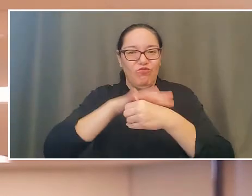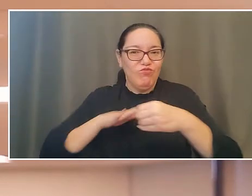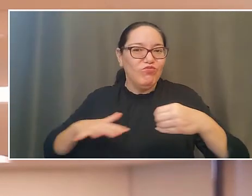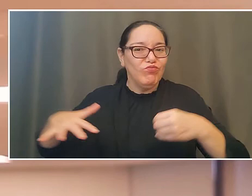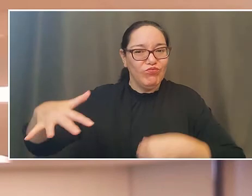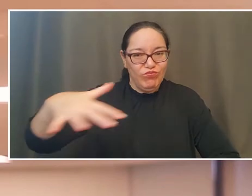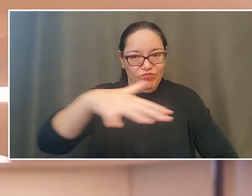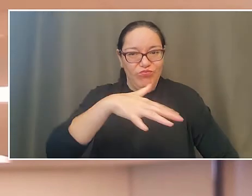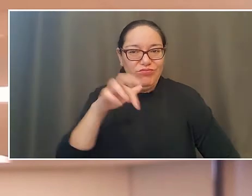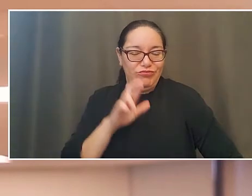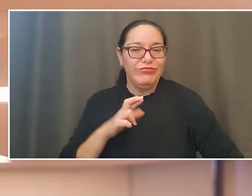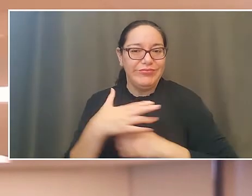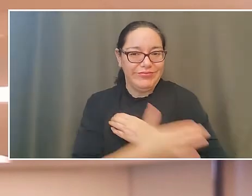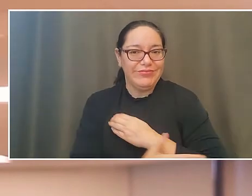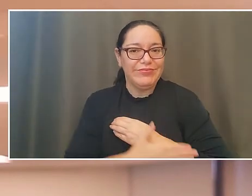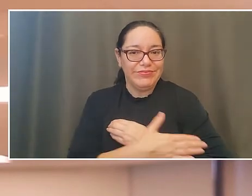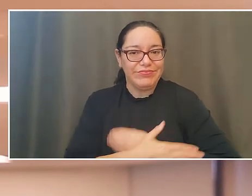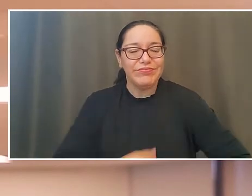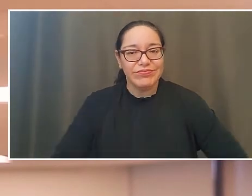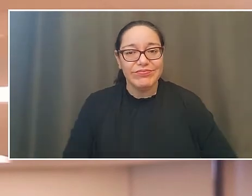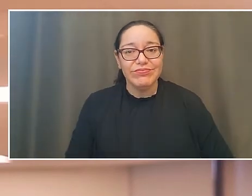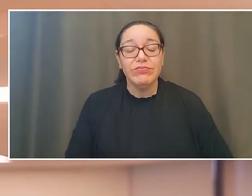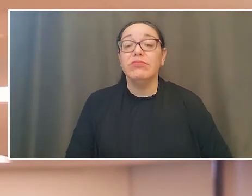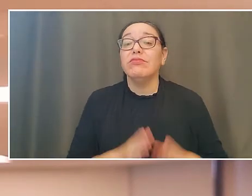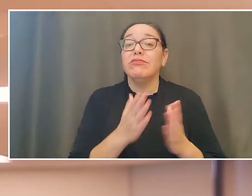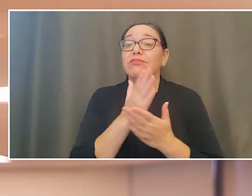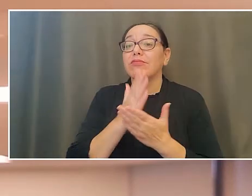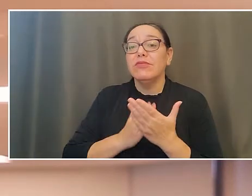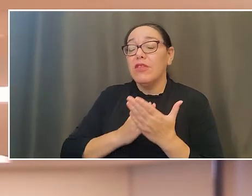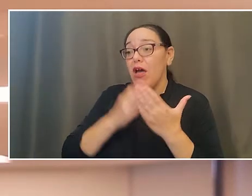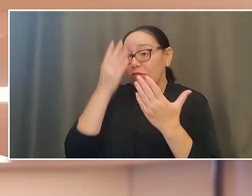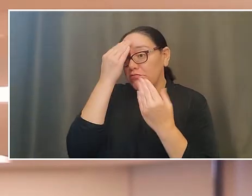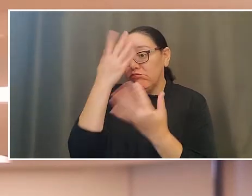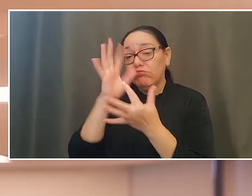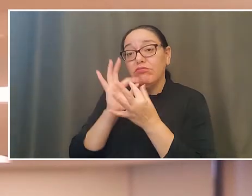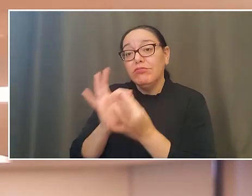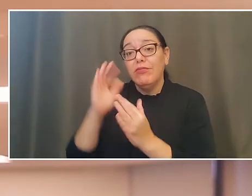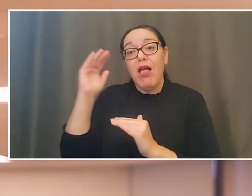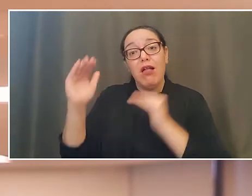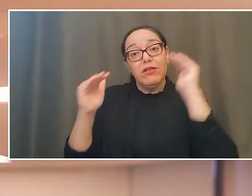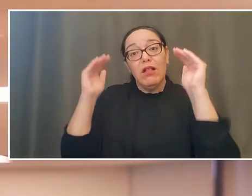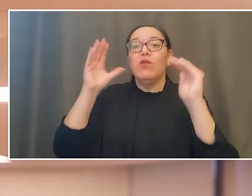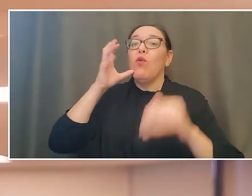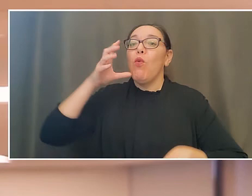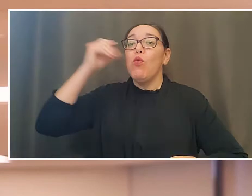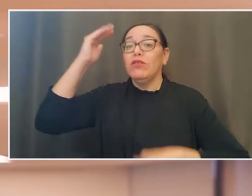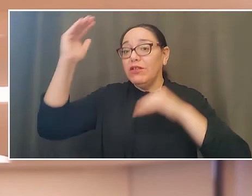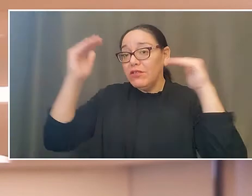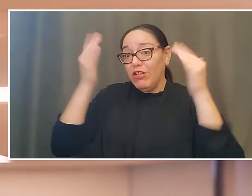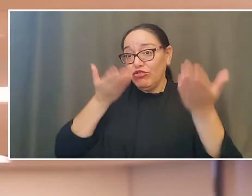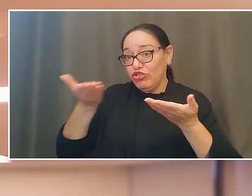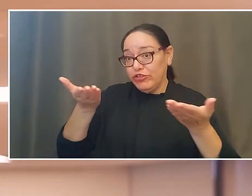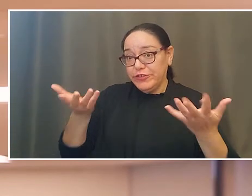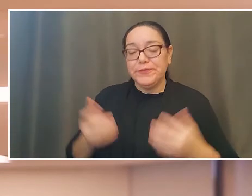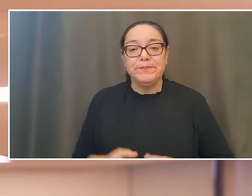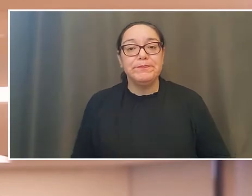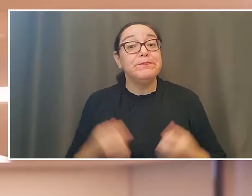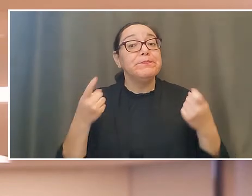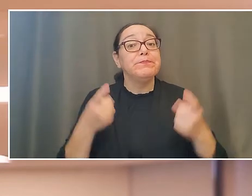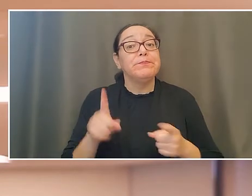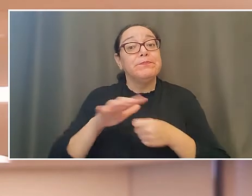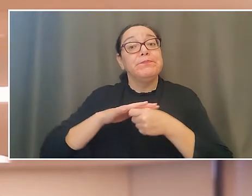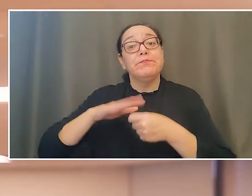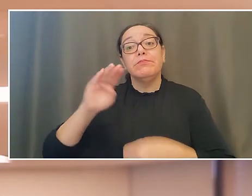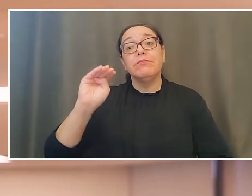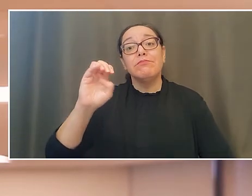throughout Riverside County. Some updates for our adult and older adult services. In Mecca, the behavioral health clinic